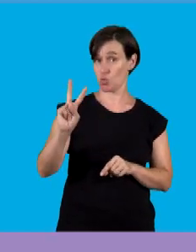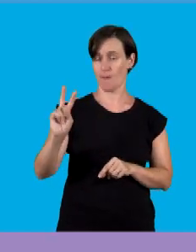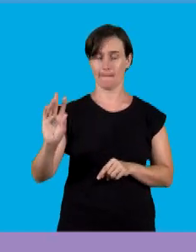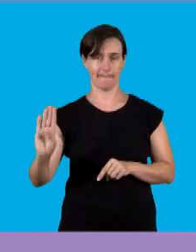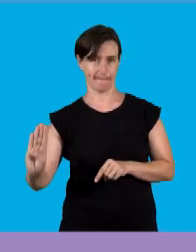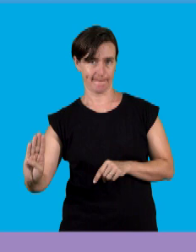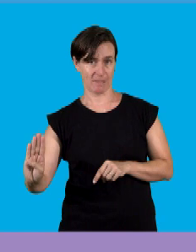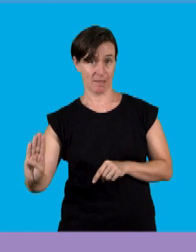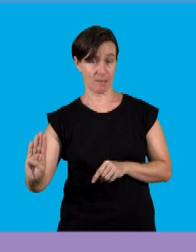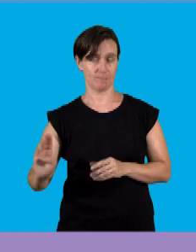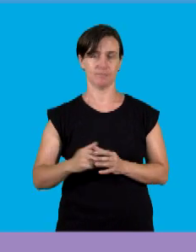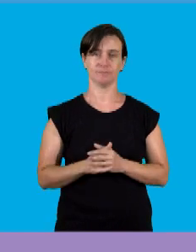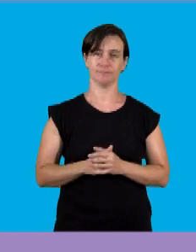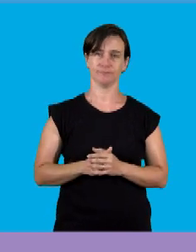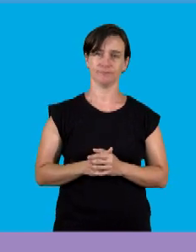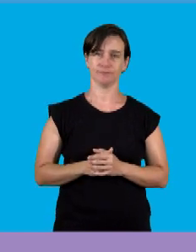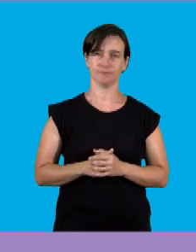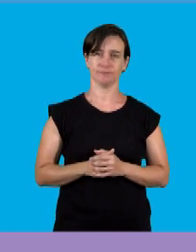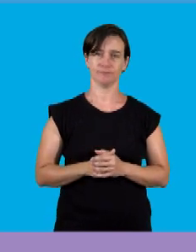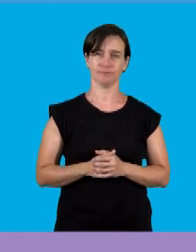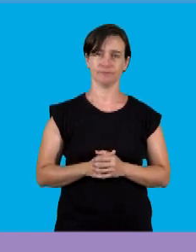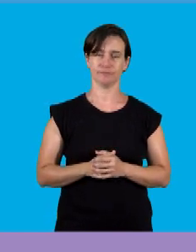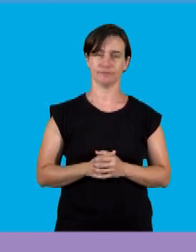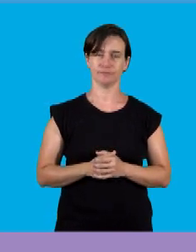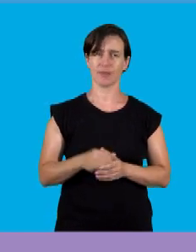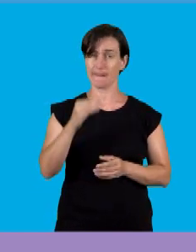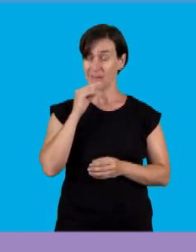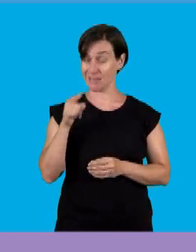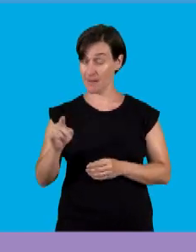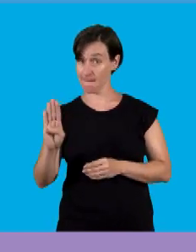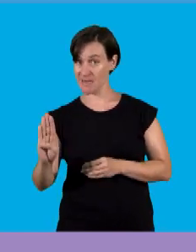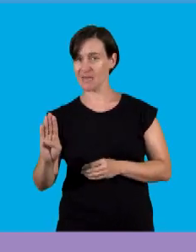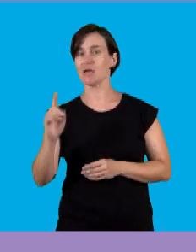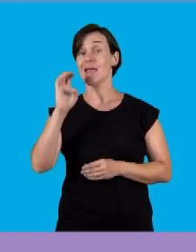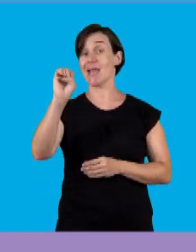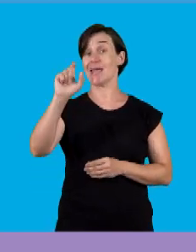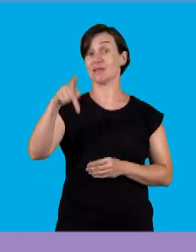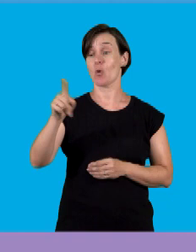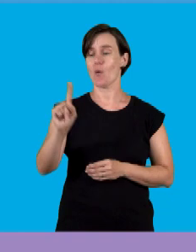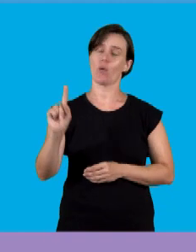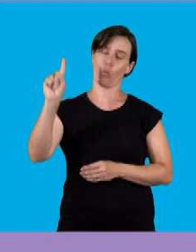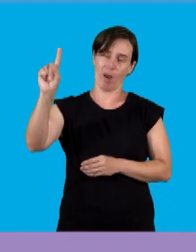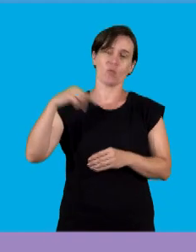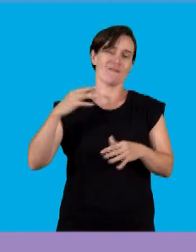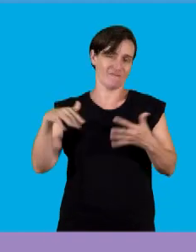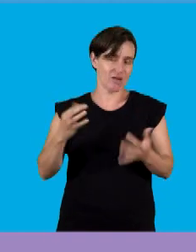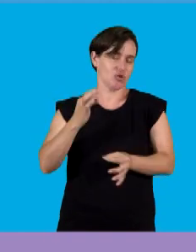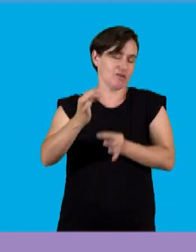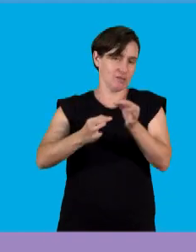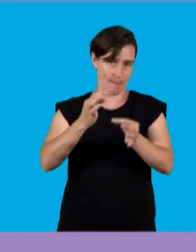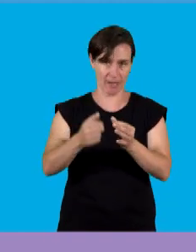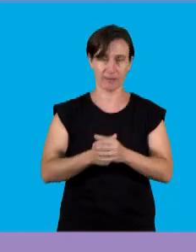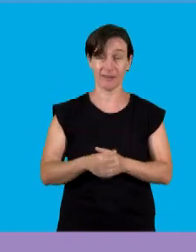2 multiplied by b. Now, firstly, we know that that b has an exponent 1 as explained